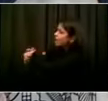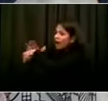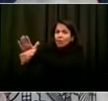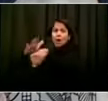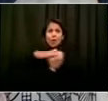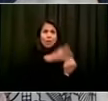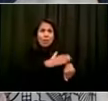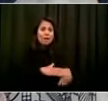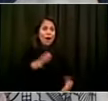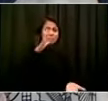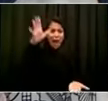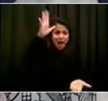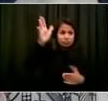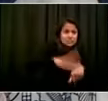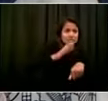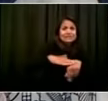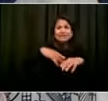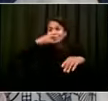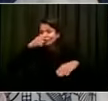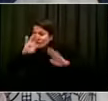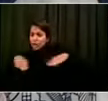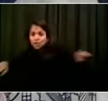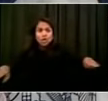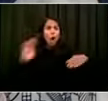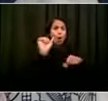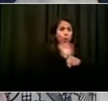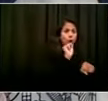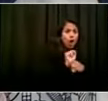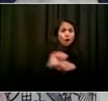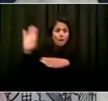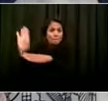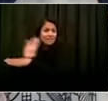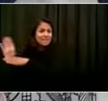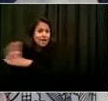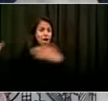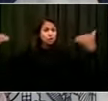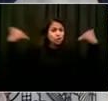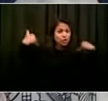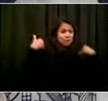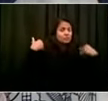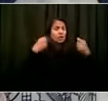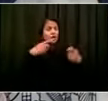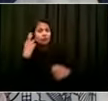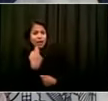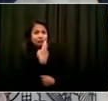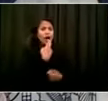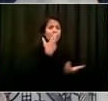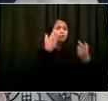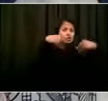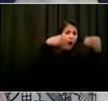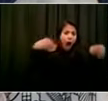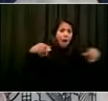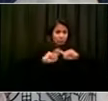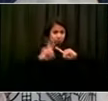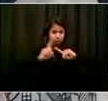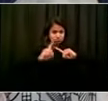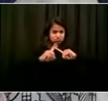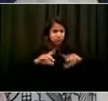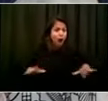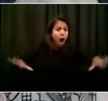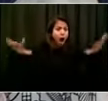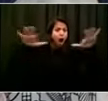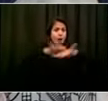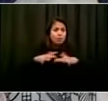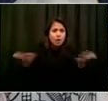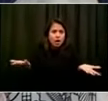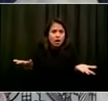many, many people who live in the zip codes who were not observing the holidays and needed as much time as possible. And obviously